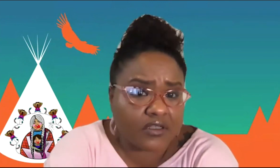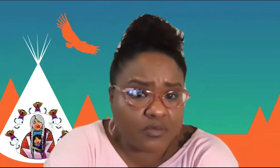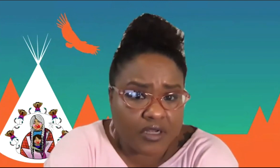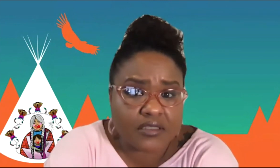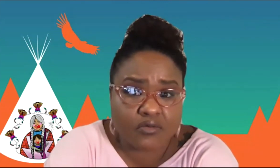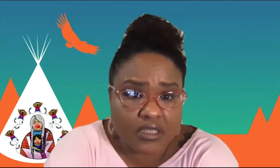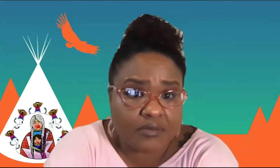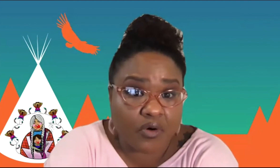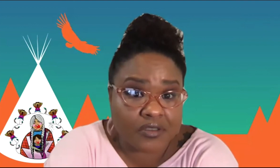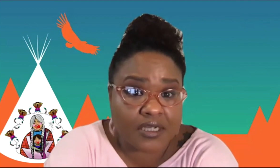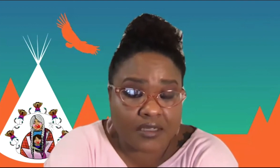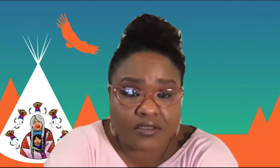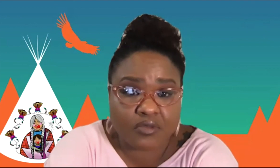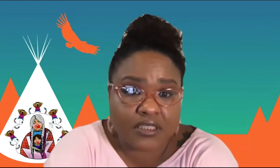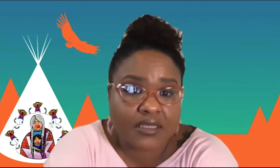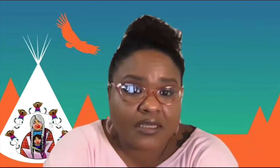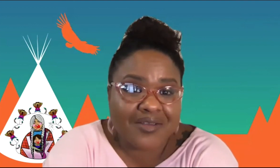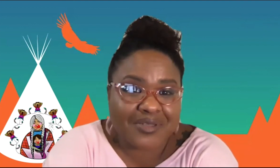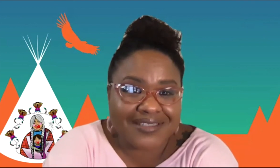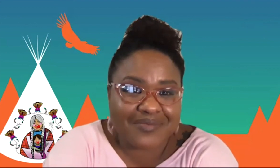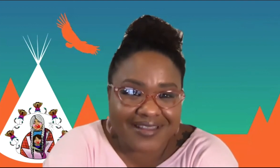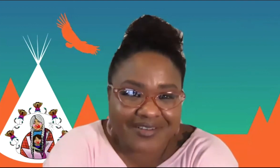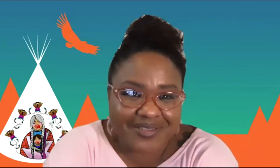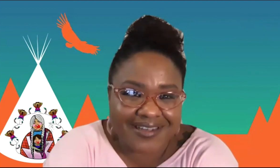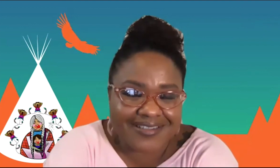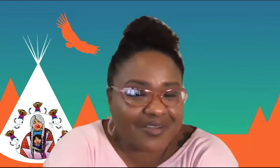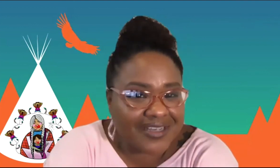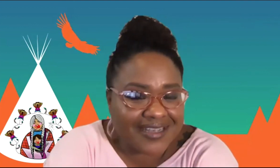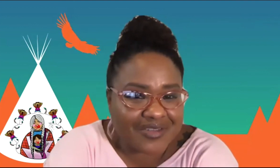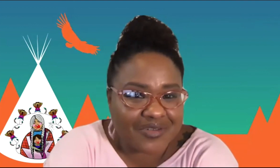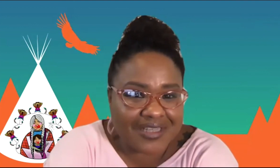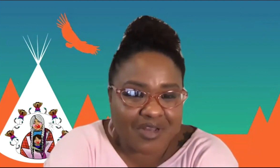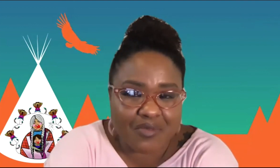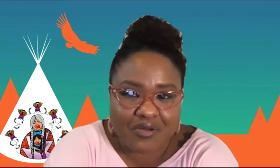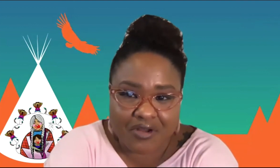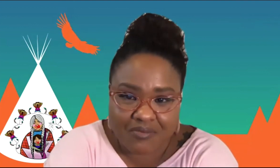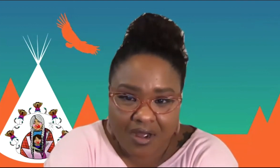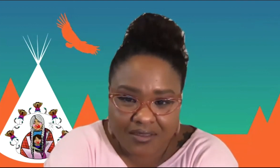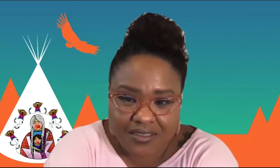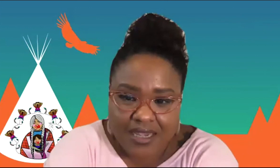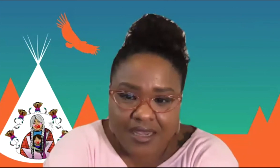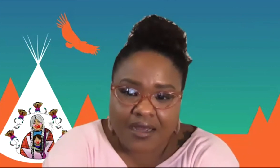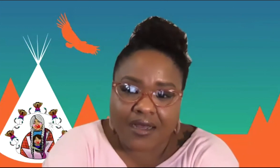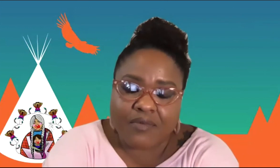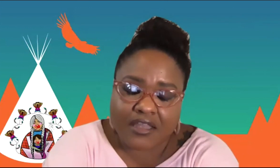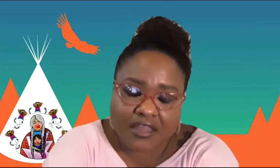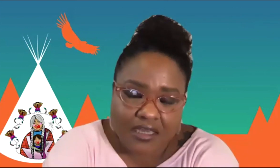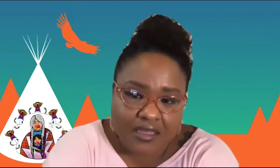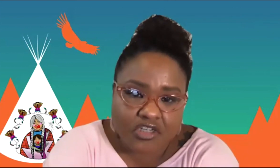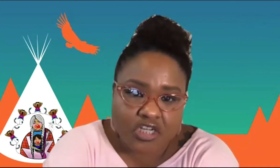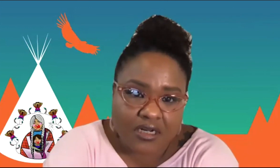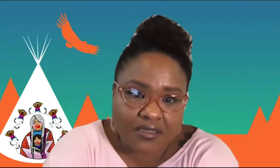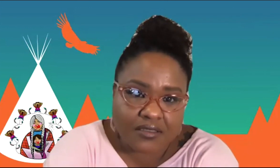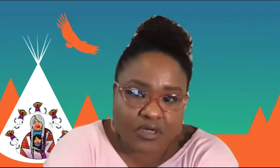meaningful experience is really important to us. So please submit those surveys as you see them come through your inbox. I think